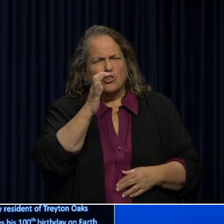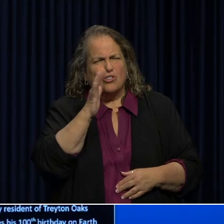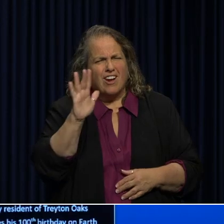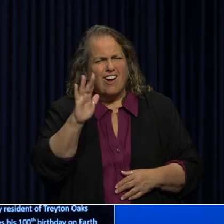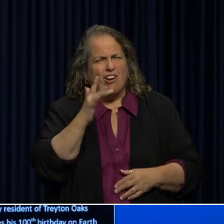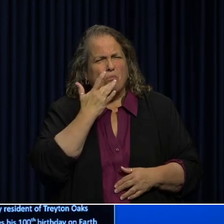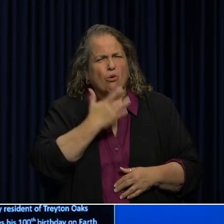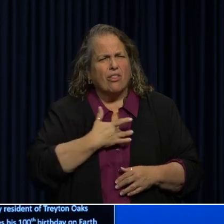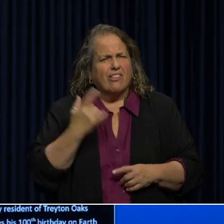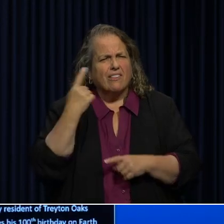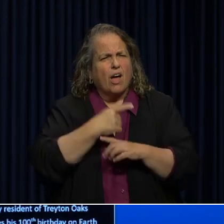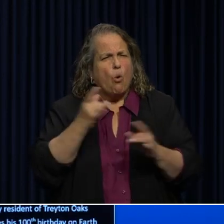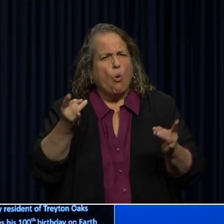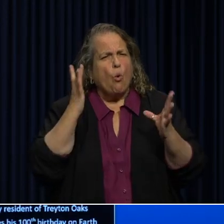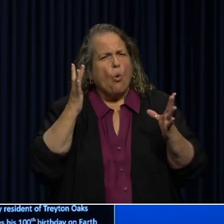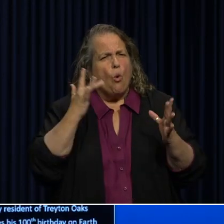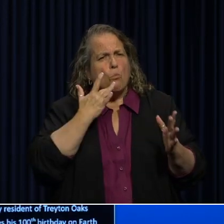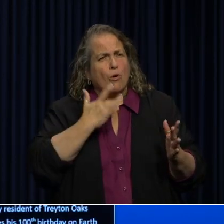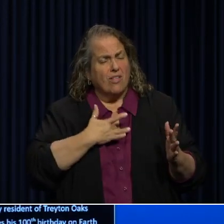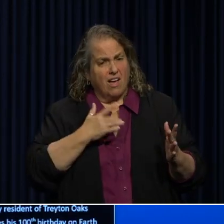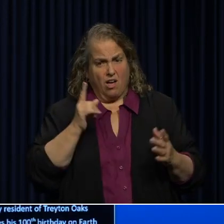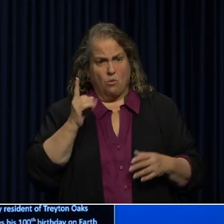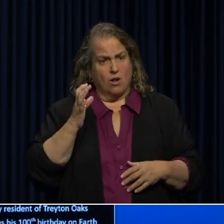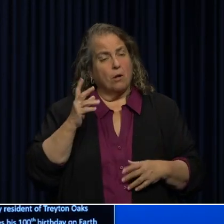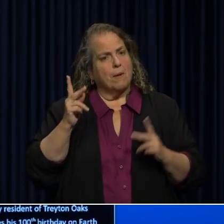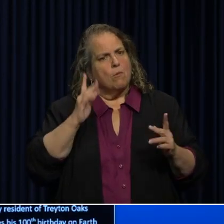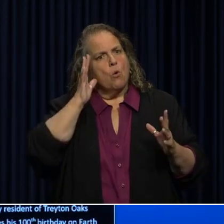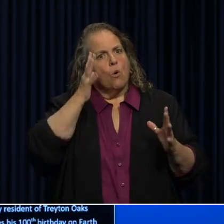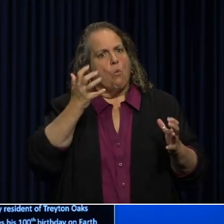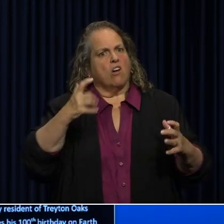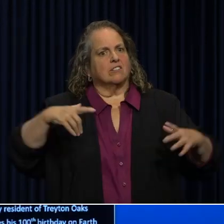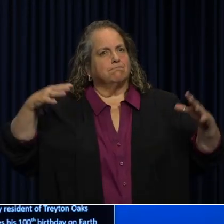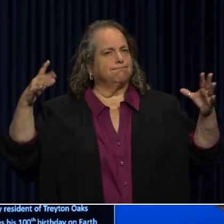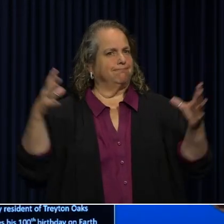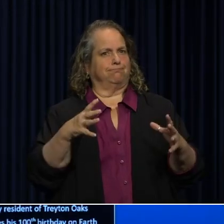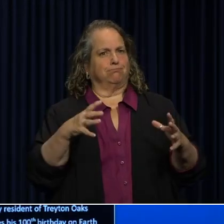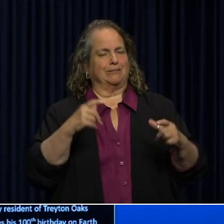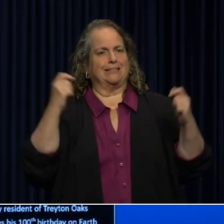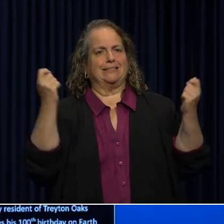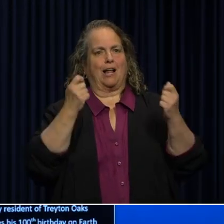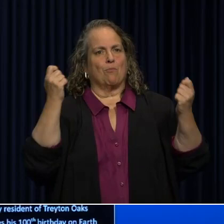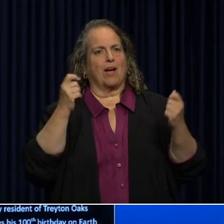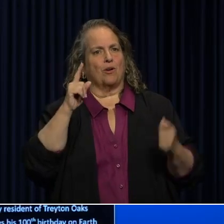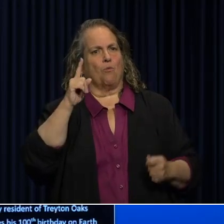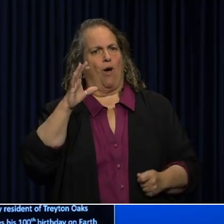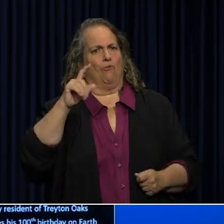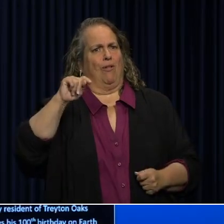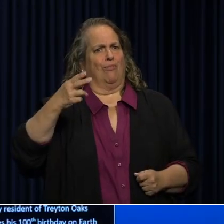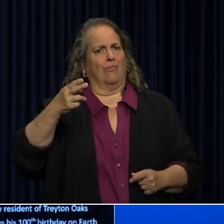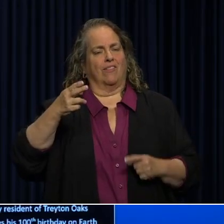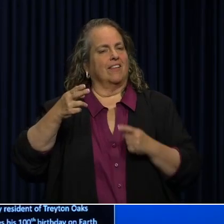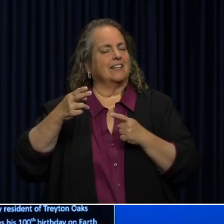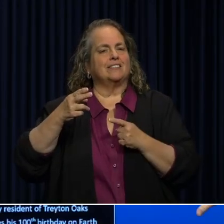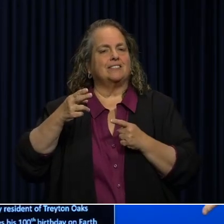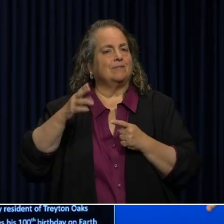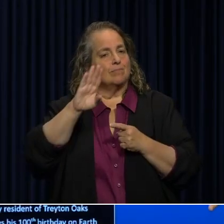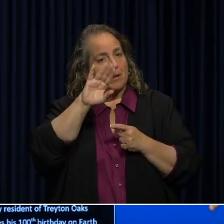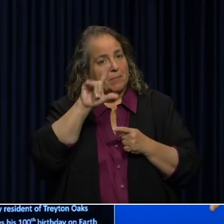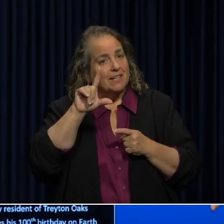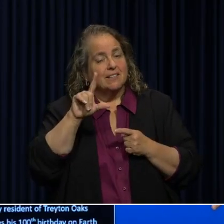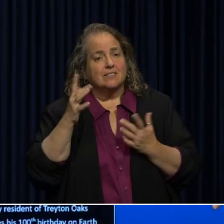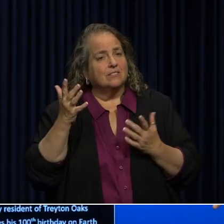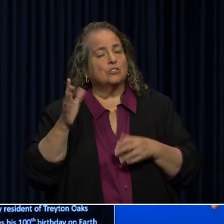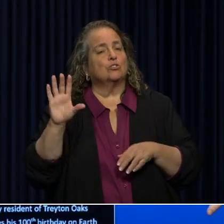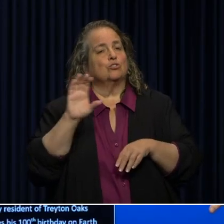amazing mark. It is something that people would want to celebrate together. But Bill, this is his church, and his